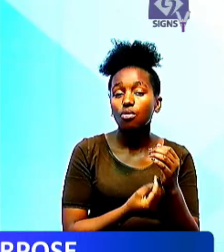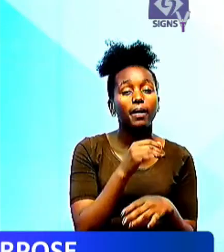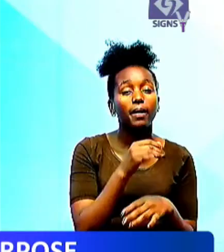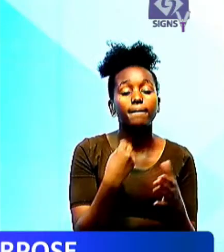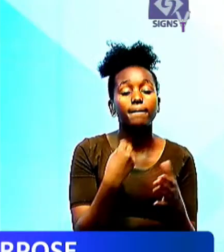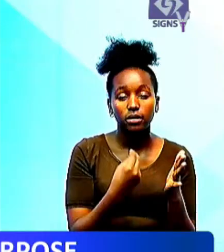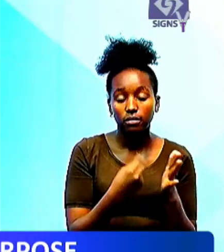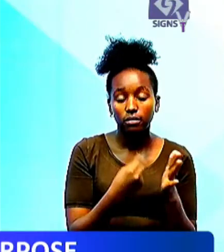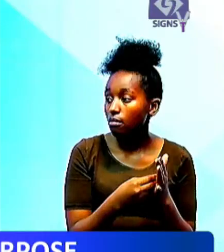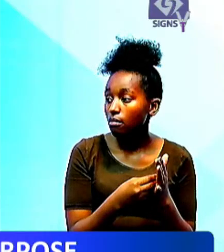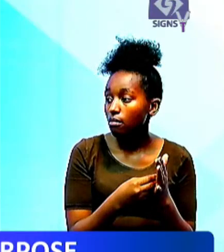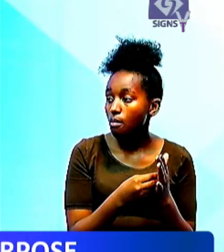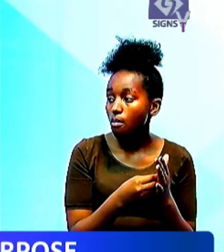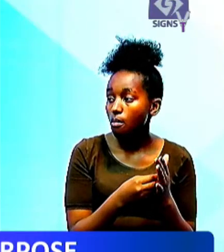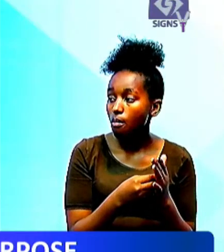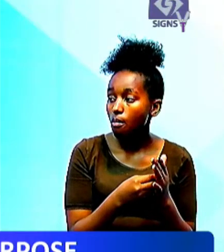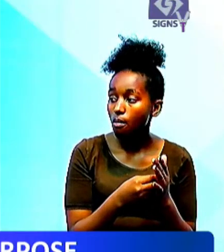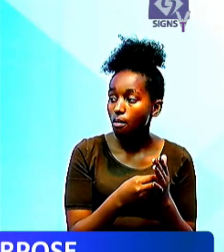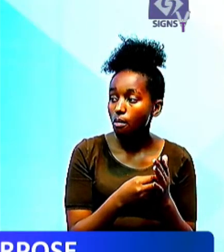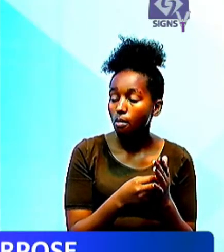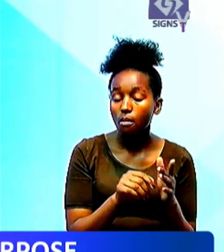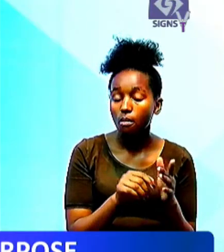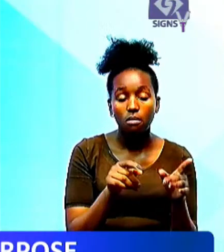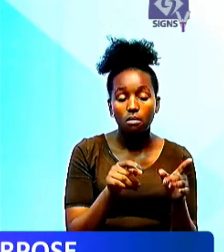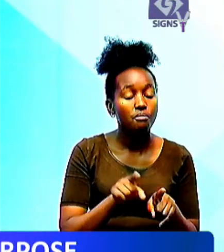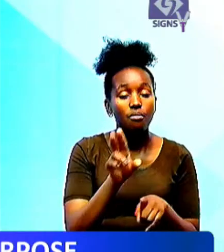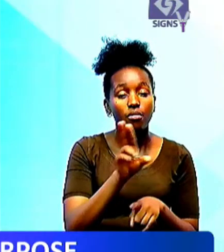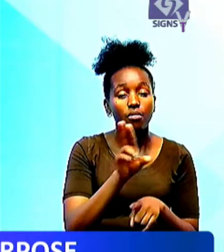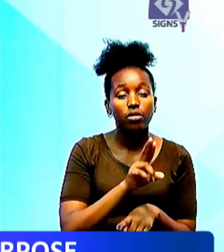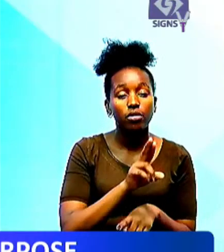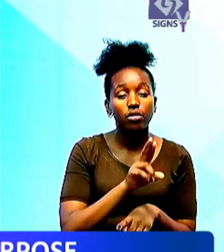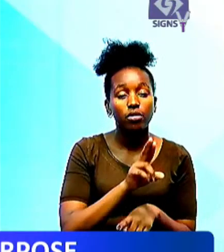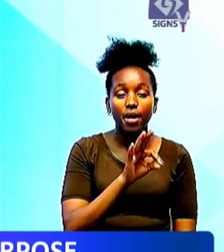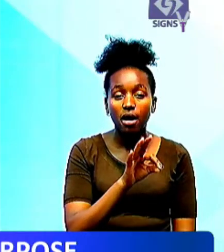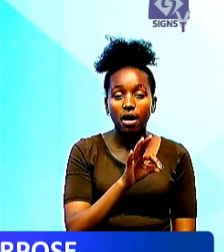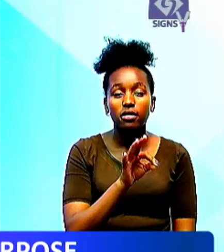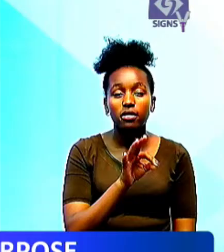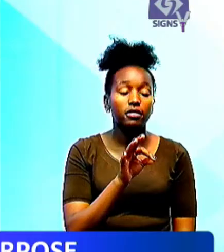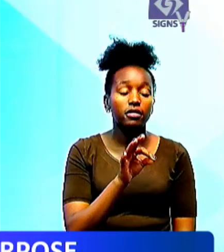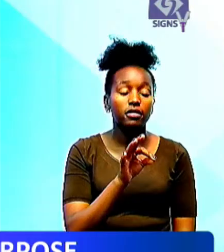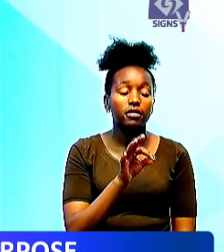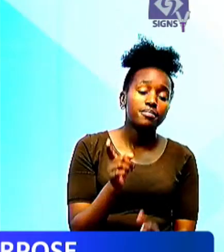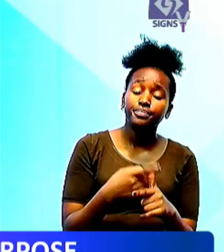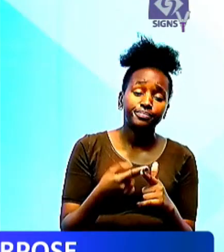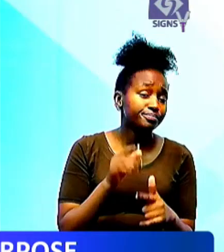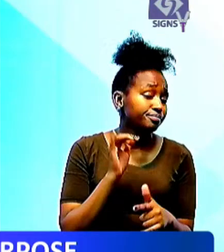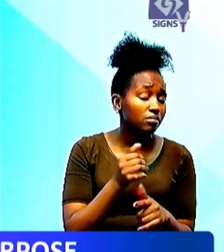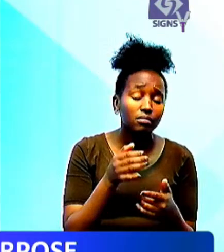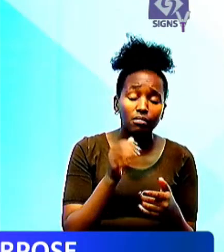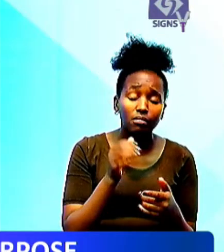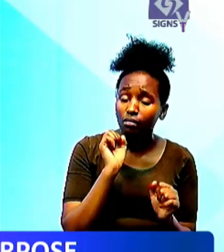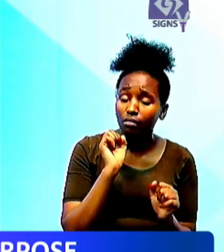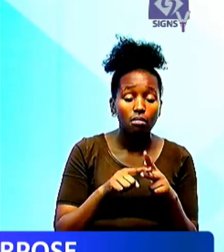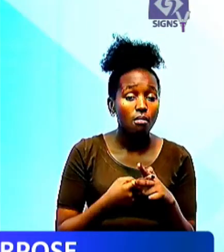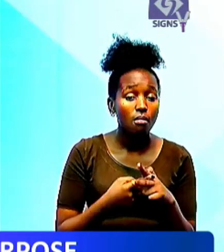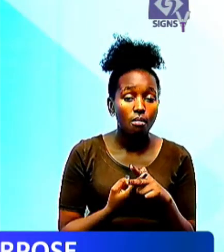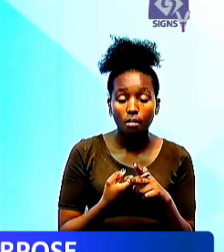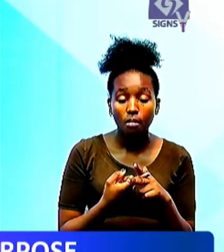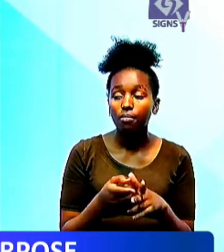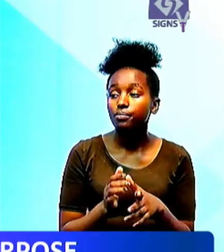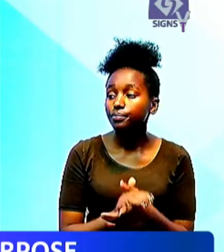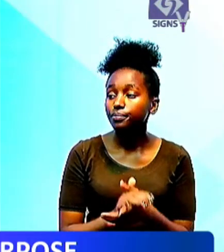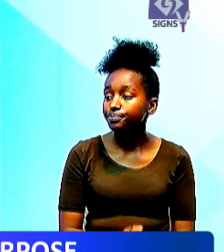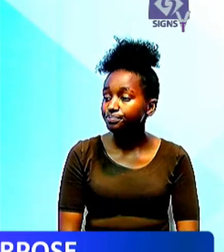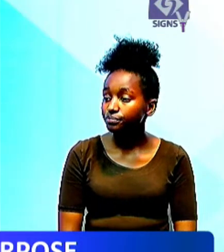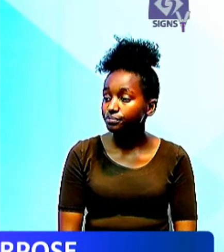move. Of course, our investment, we have other investment like money market fund from 100,000, 200,000. But even with the Chums, you can start lower, keep